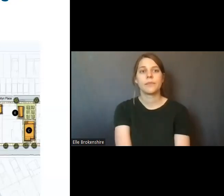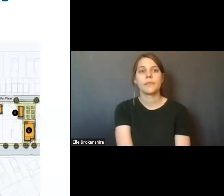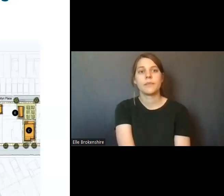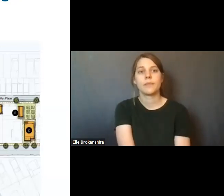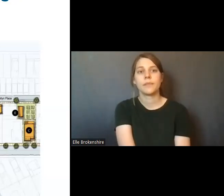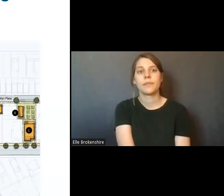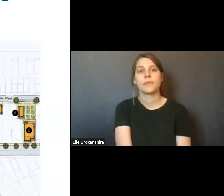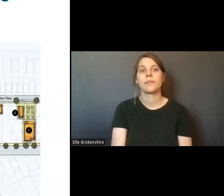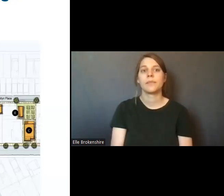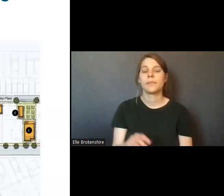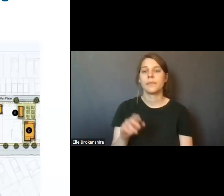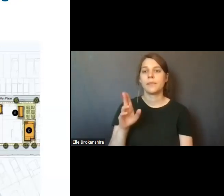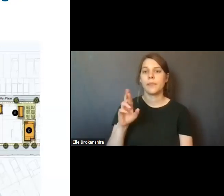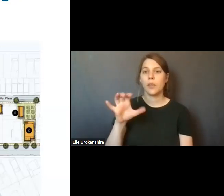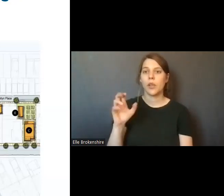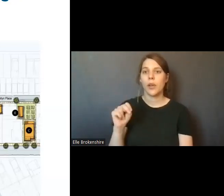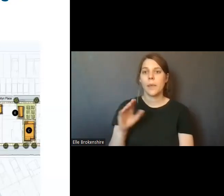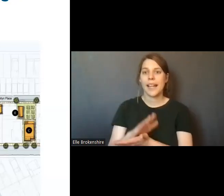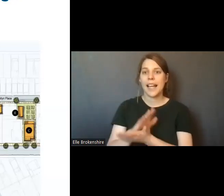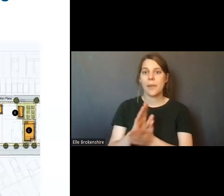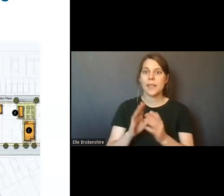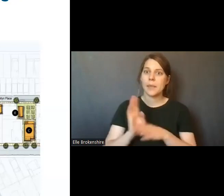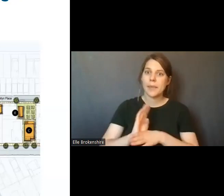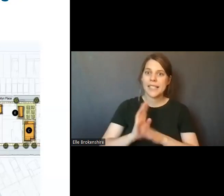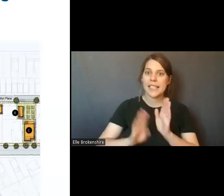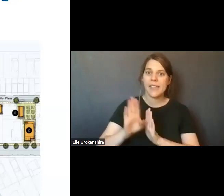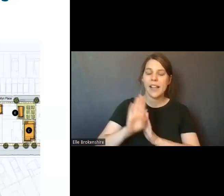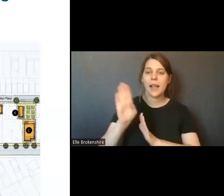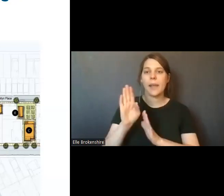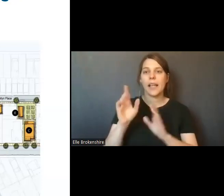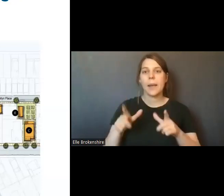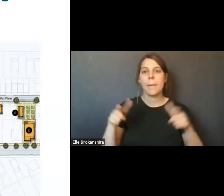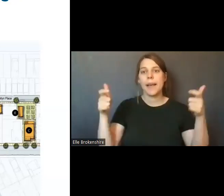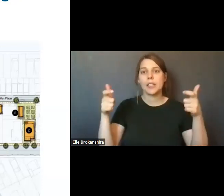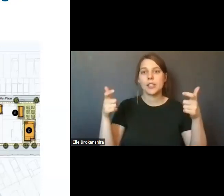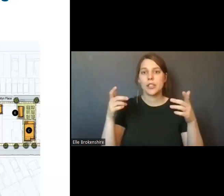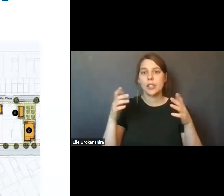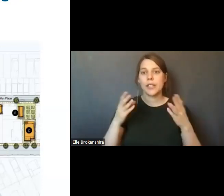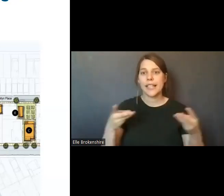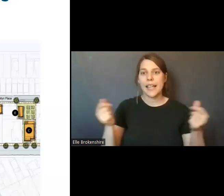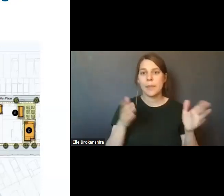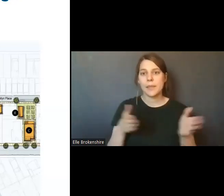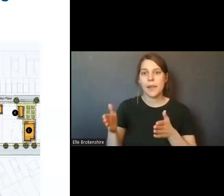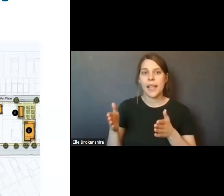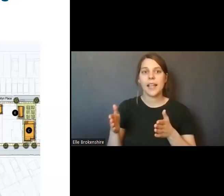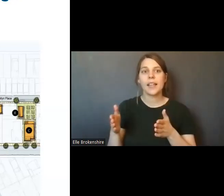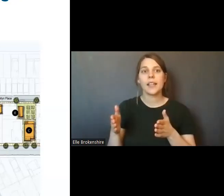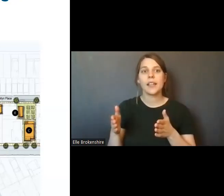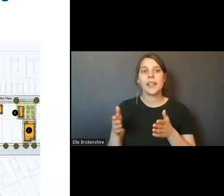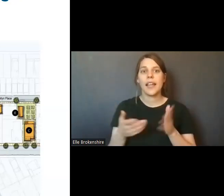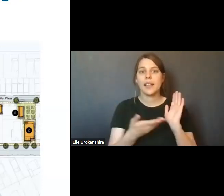Urban Academy has been very busy developing a comprehensive master campus plan with 87. That plan is shown